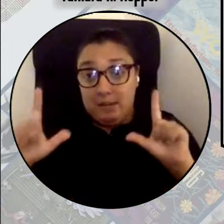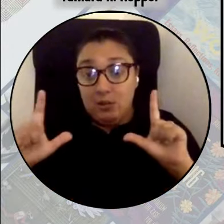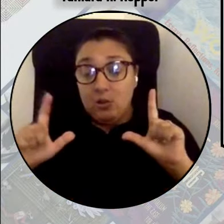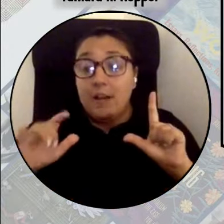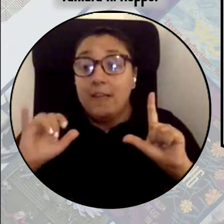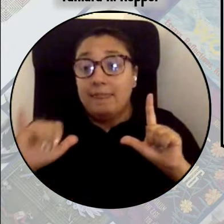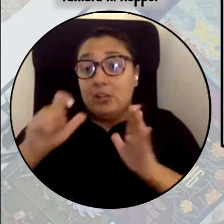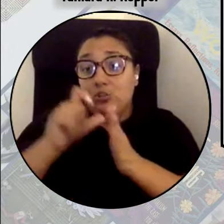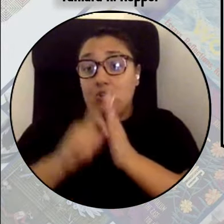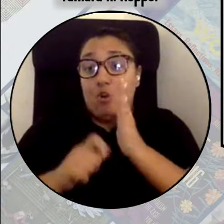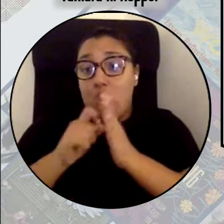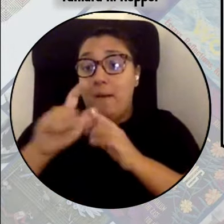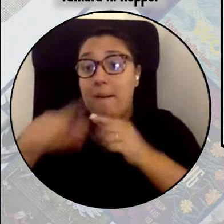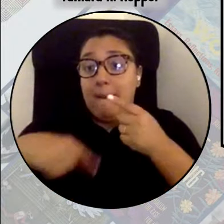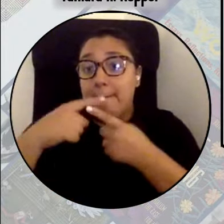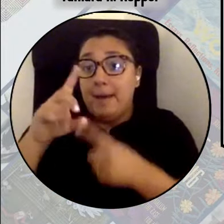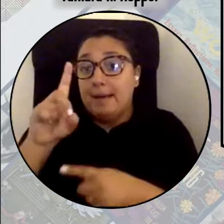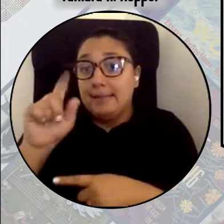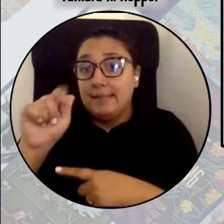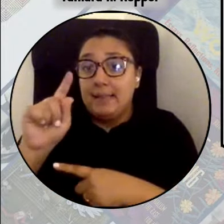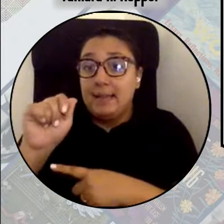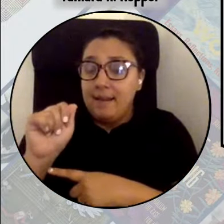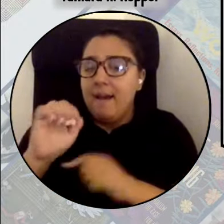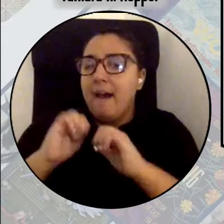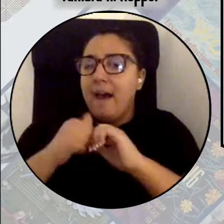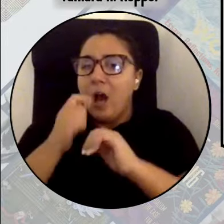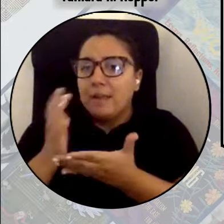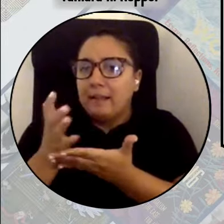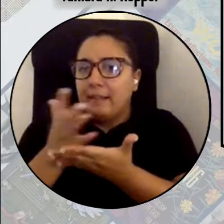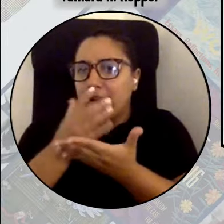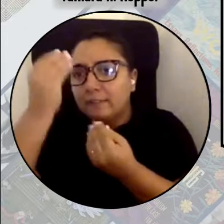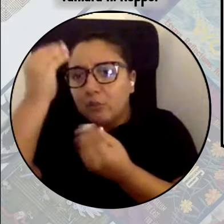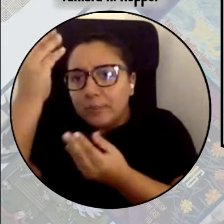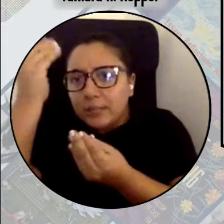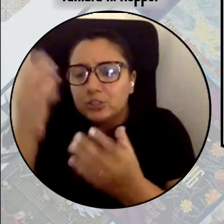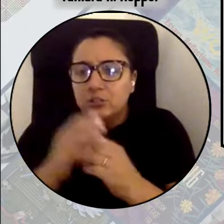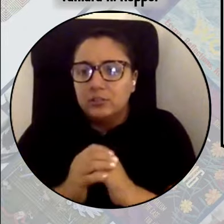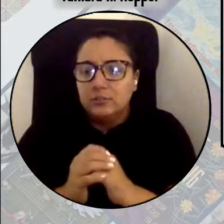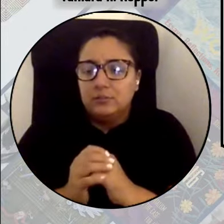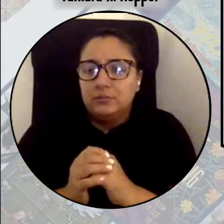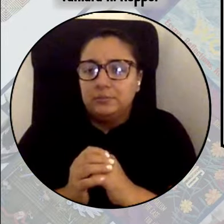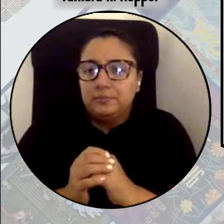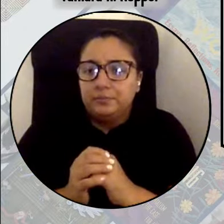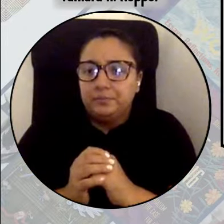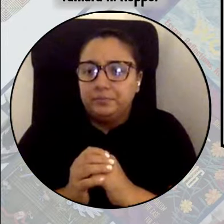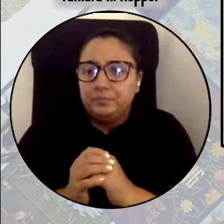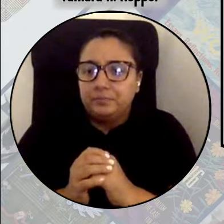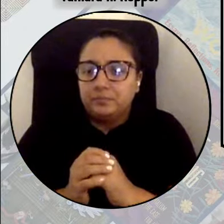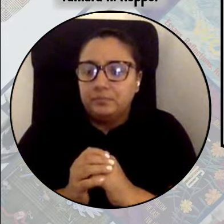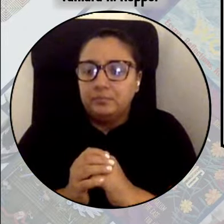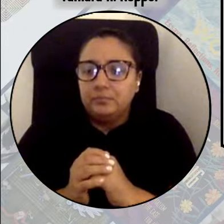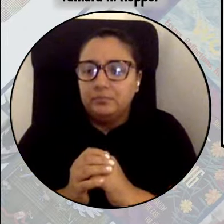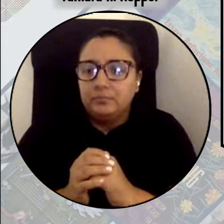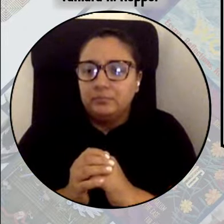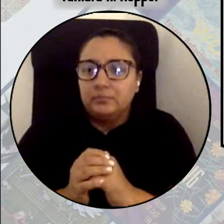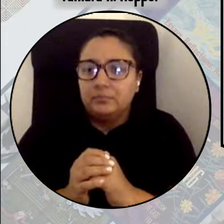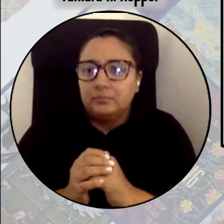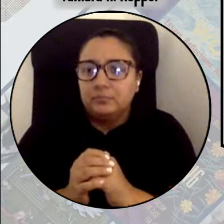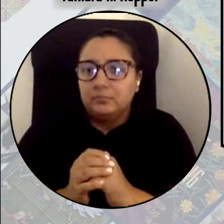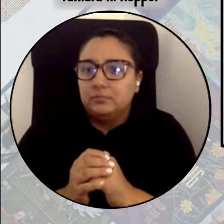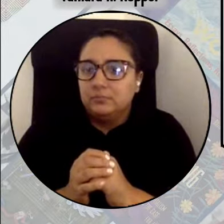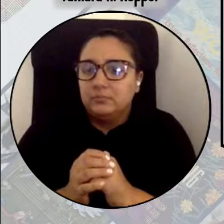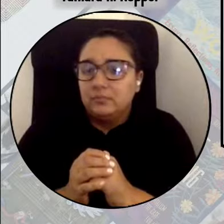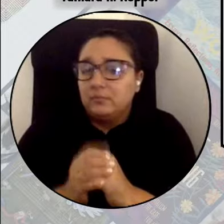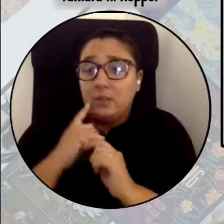data and the whole role of kind of data collection and kind of making it difficult to actually have real sanctuary in